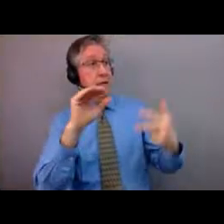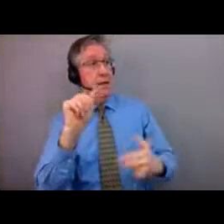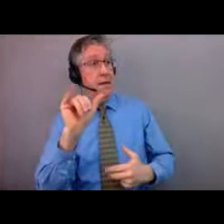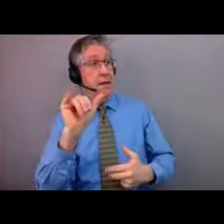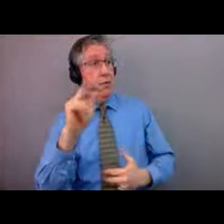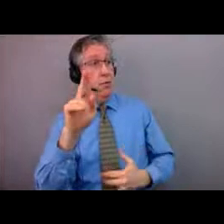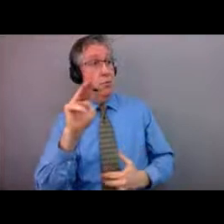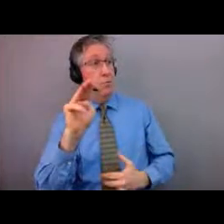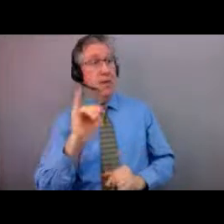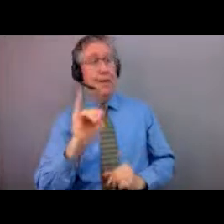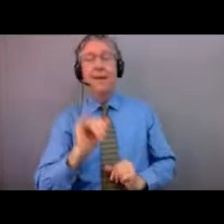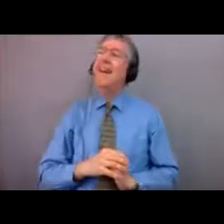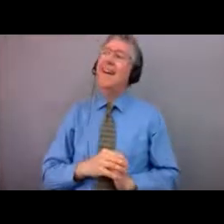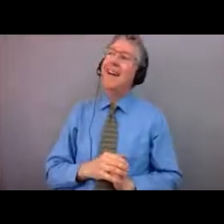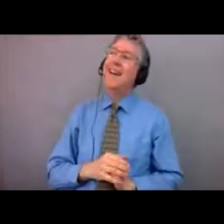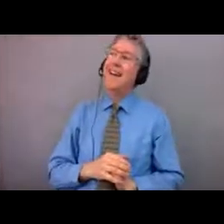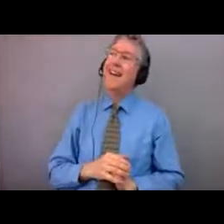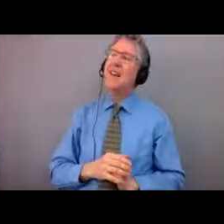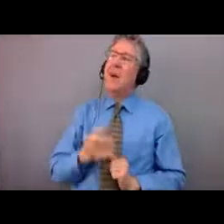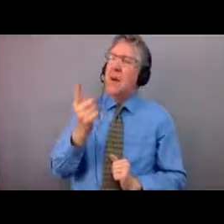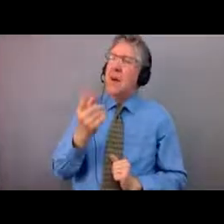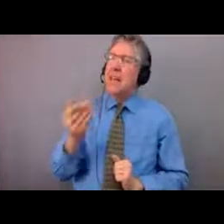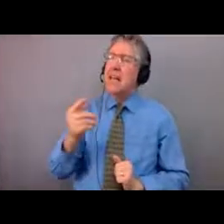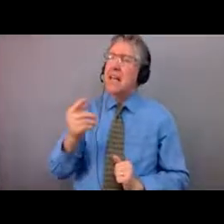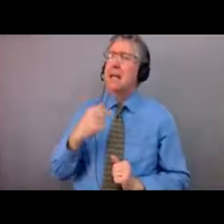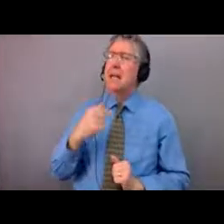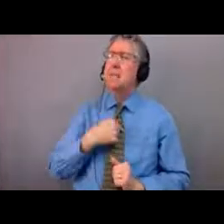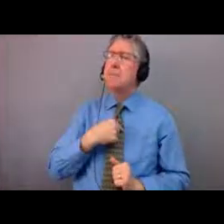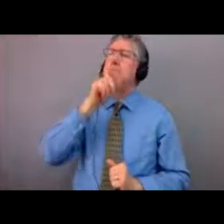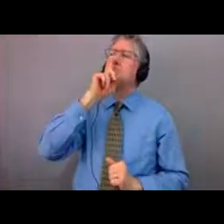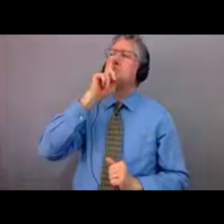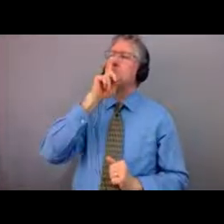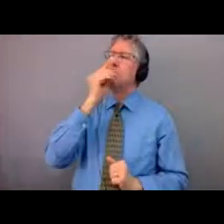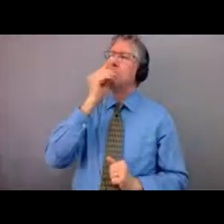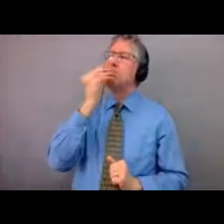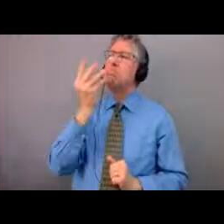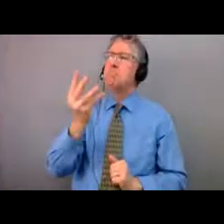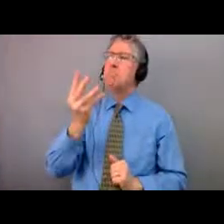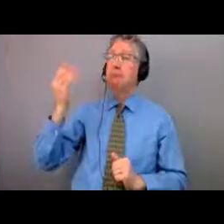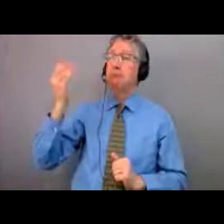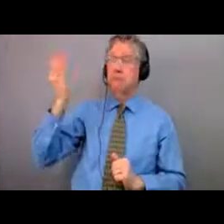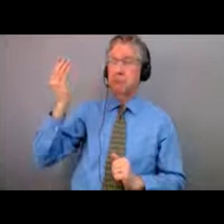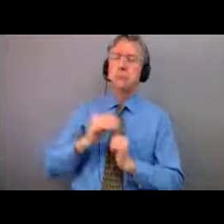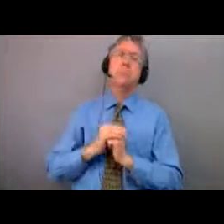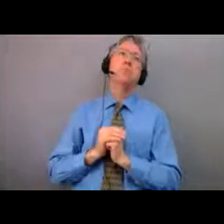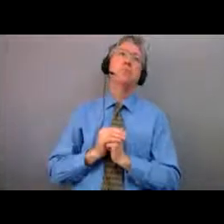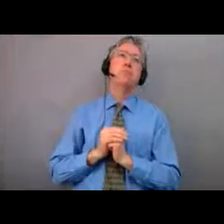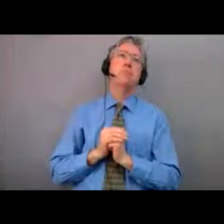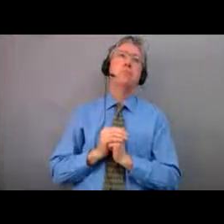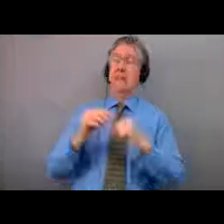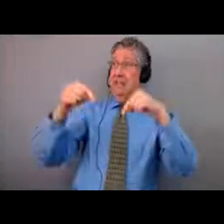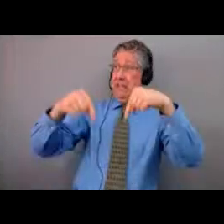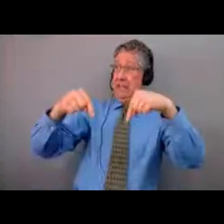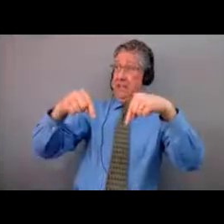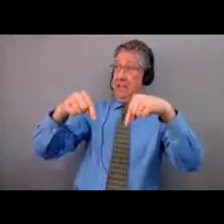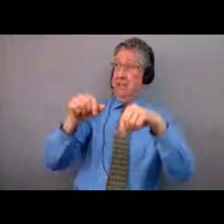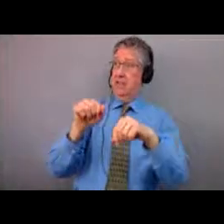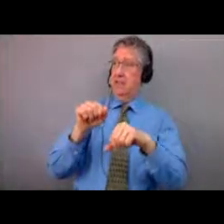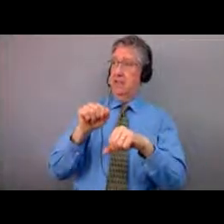Sure. Yeah, I think one thing I did not touch on during my speech is that this work